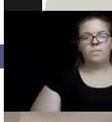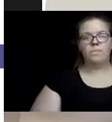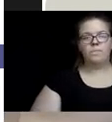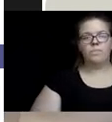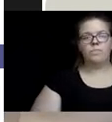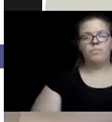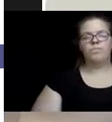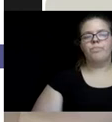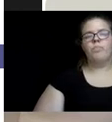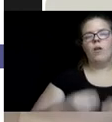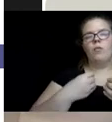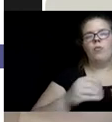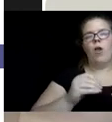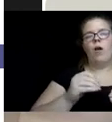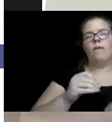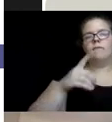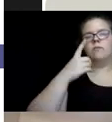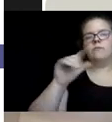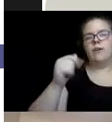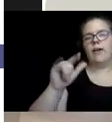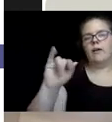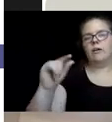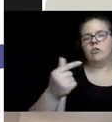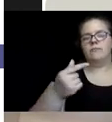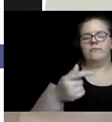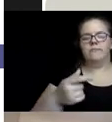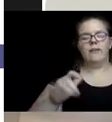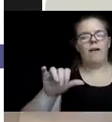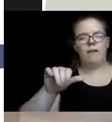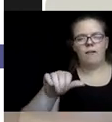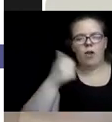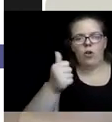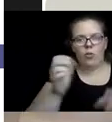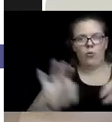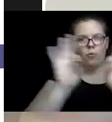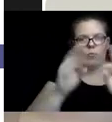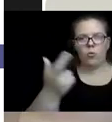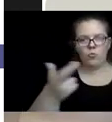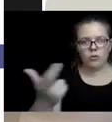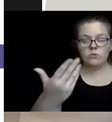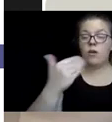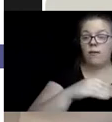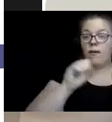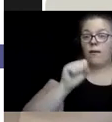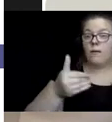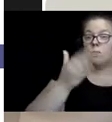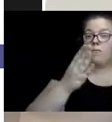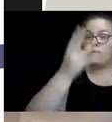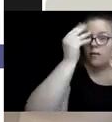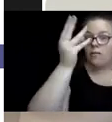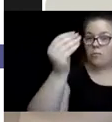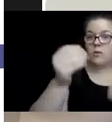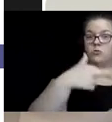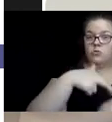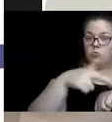The Office for Aging is another one of those important resources. Again, they can provide information and